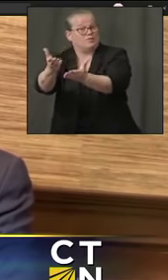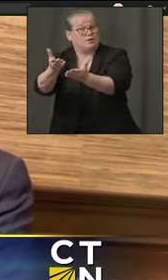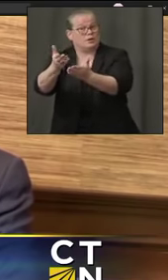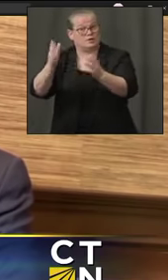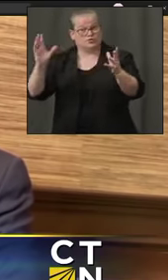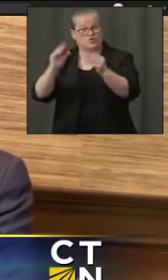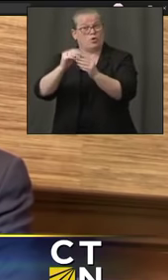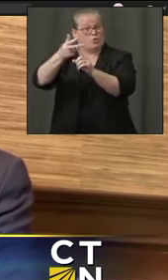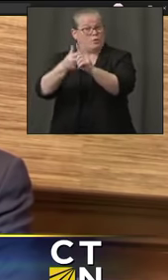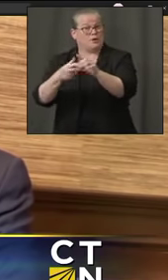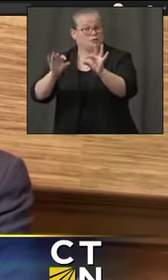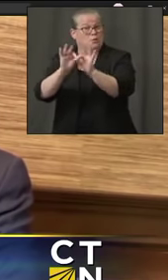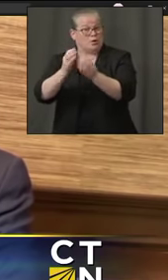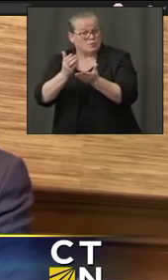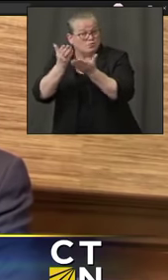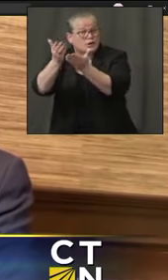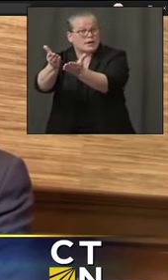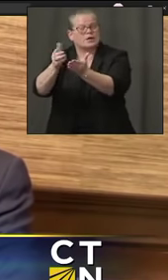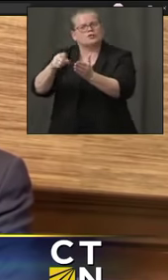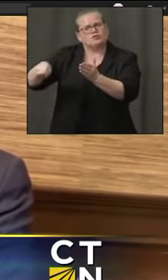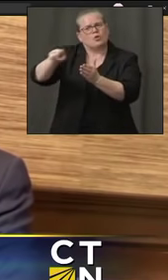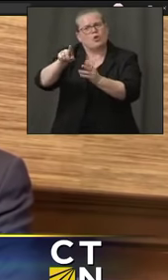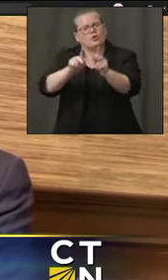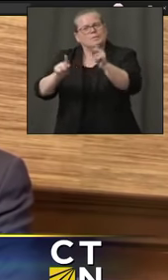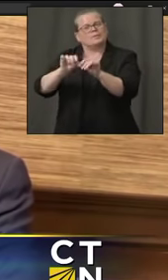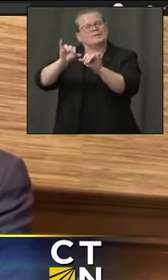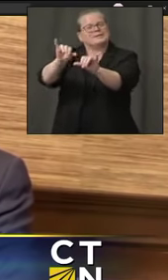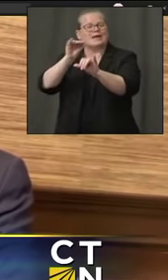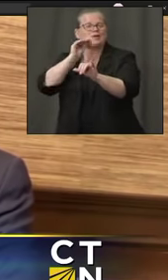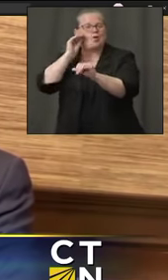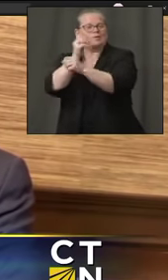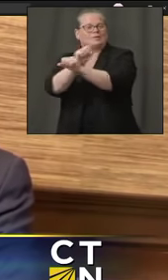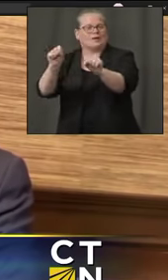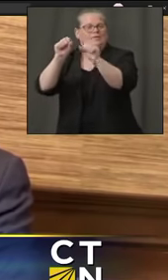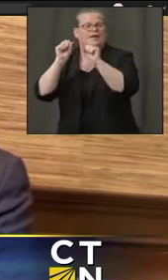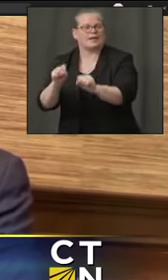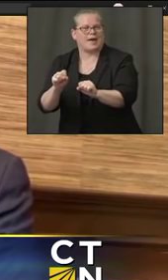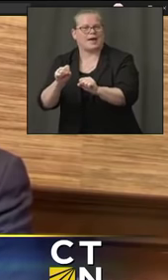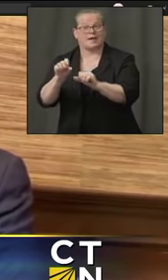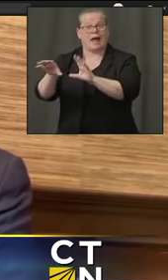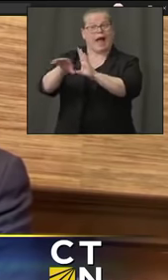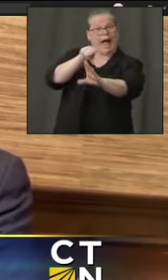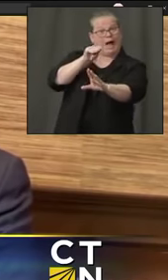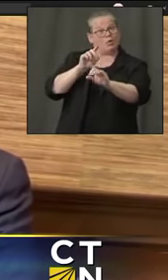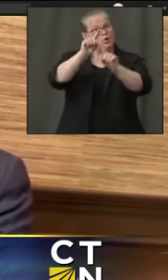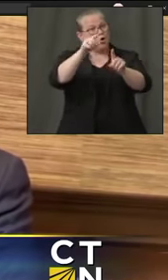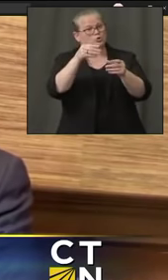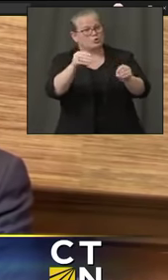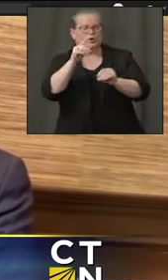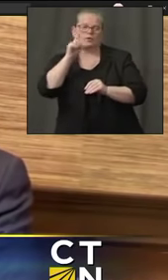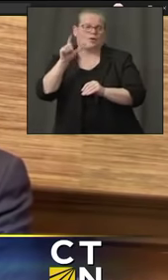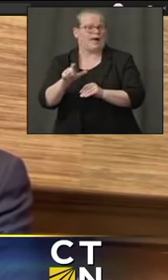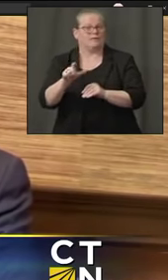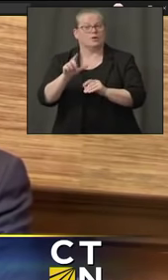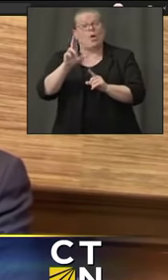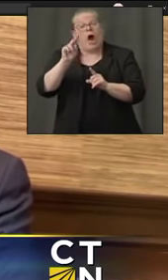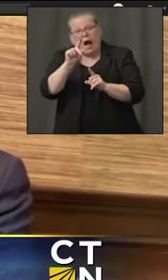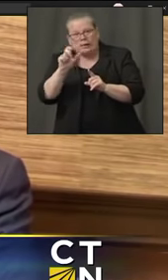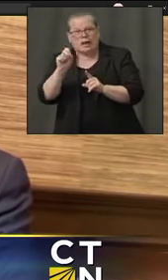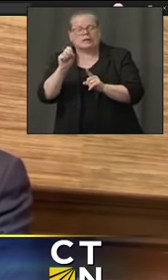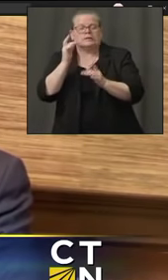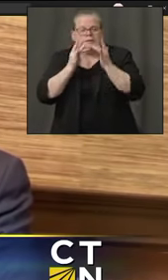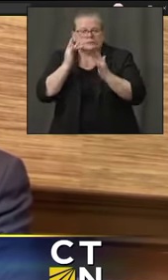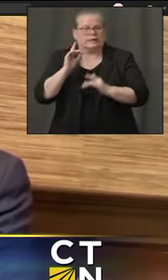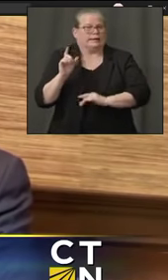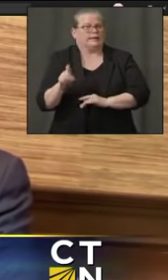in place safely and not have to venture out unless absolutely needed. So, Governor, again, I want to thank you and your team for all your support